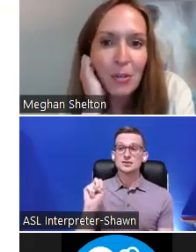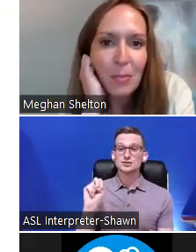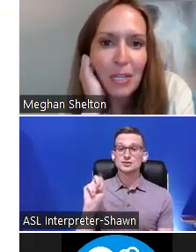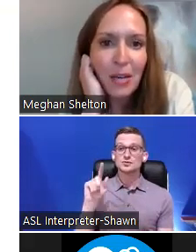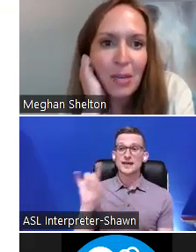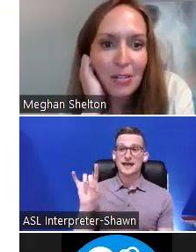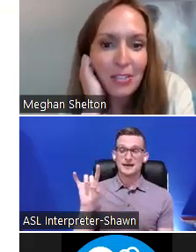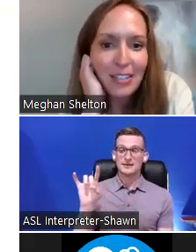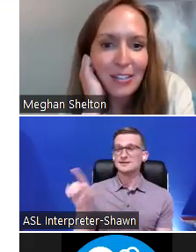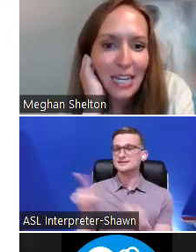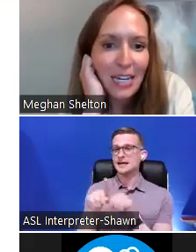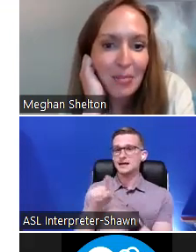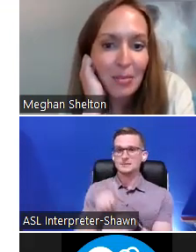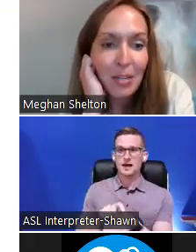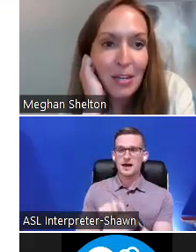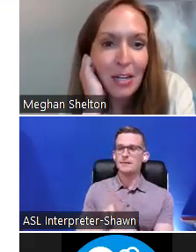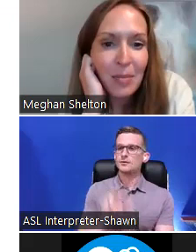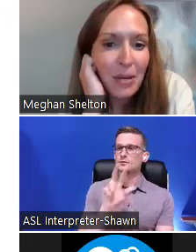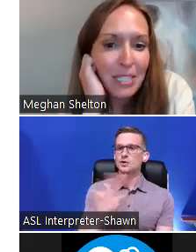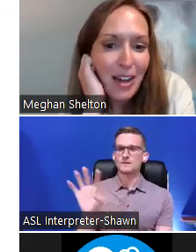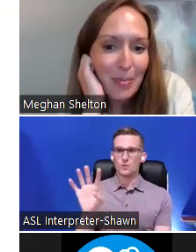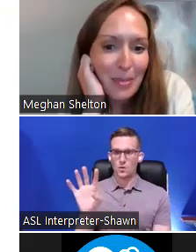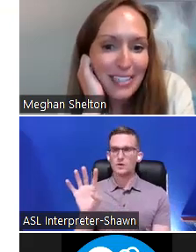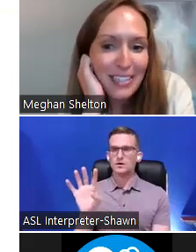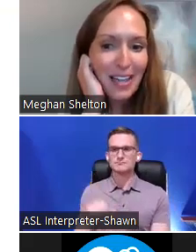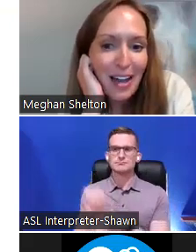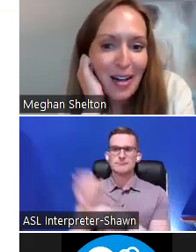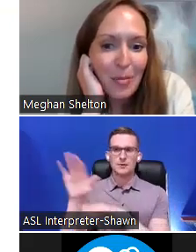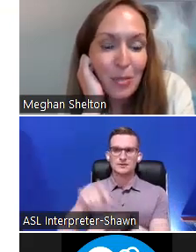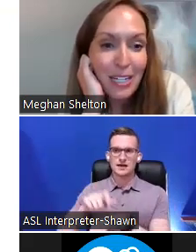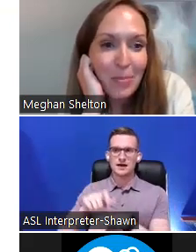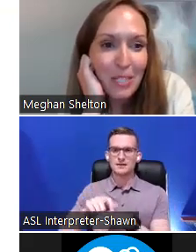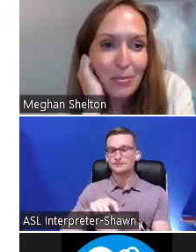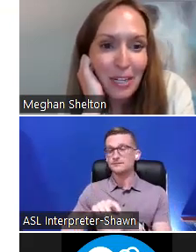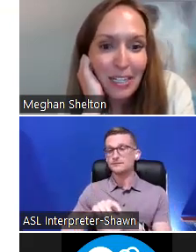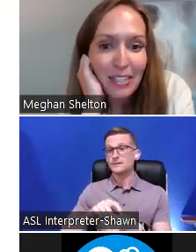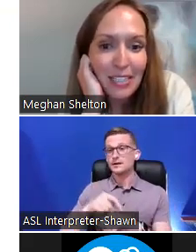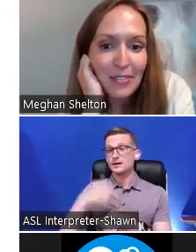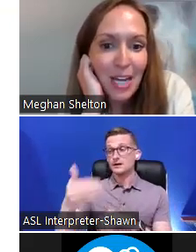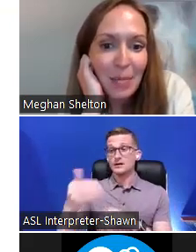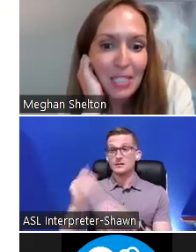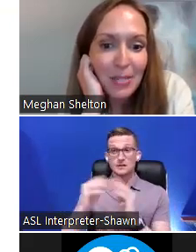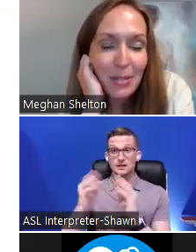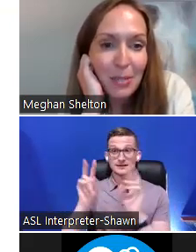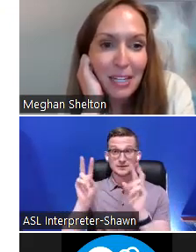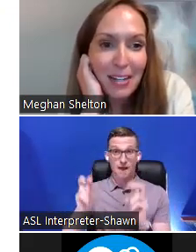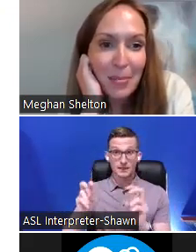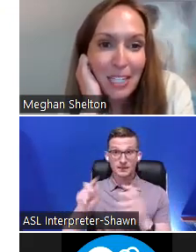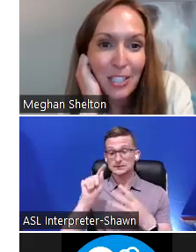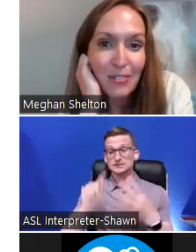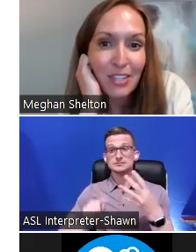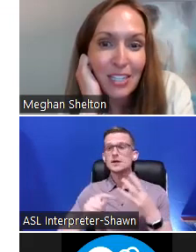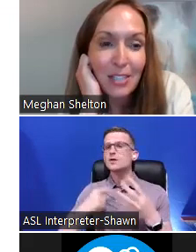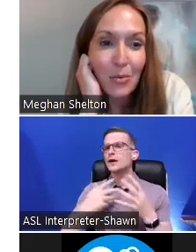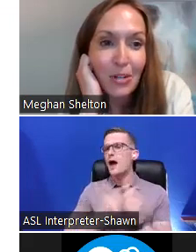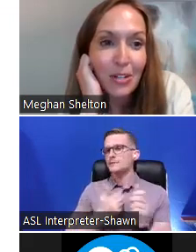to 4 p.m. Mountain Standard Time. Upcoming topics, we keep this running list of topics, so it could be any combination